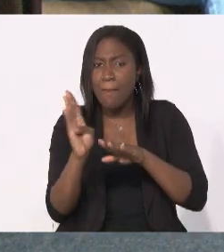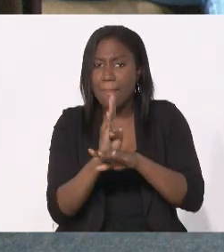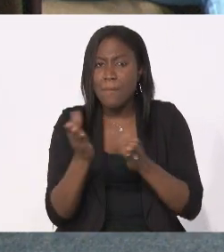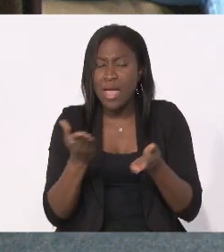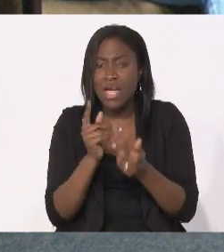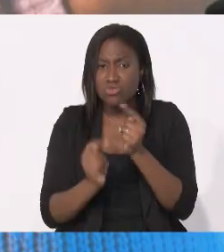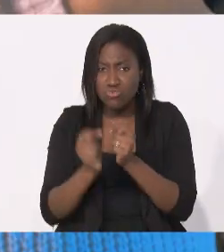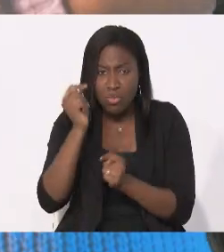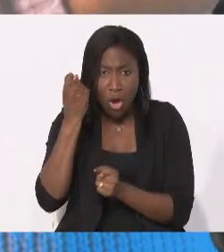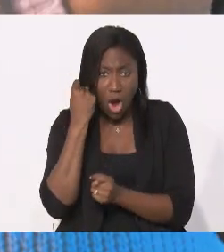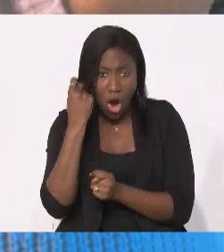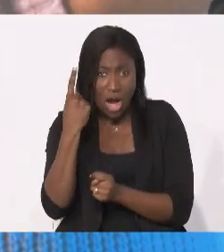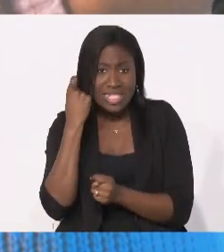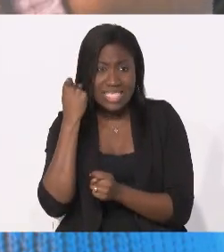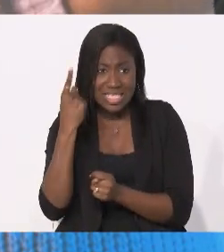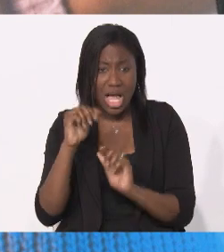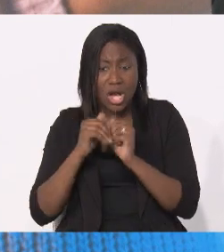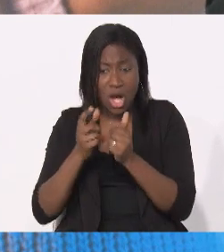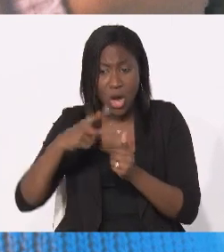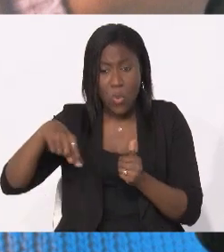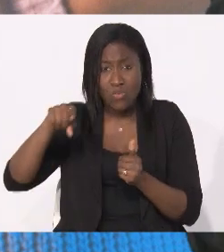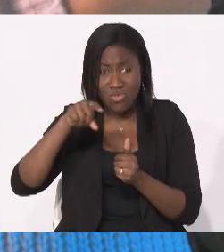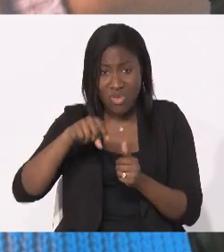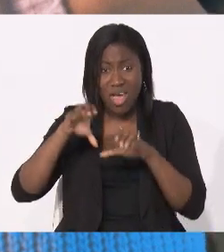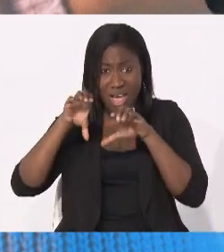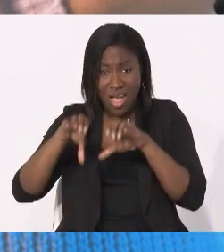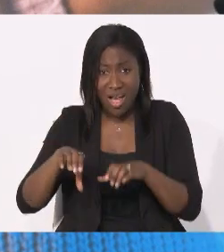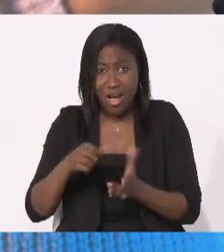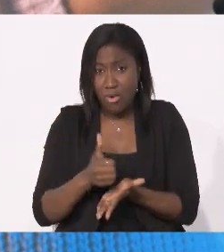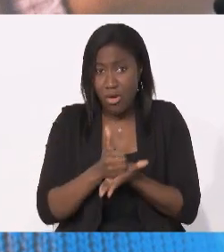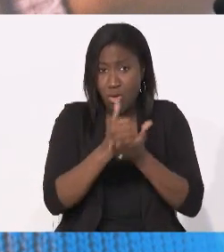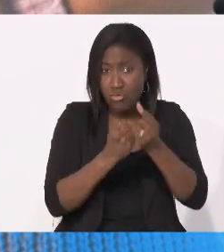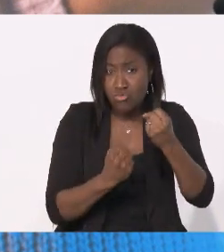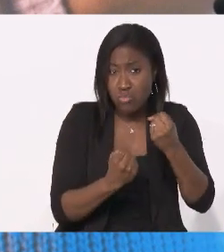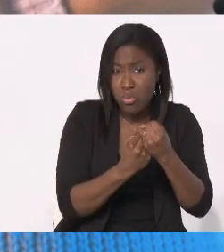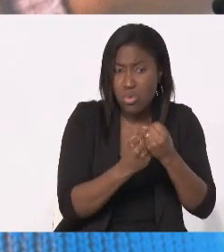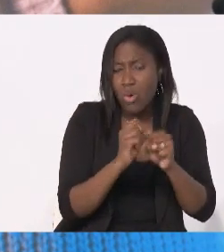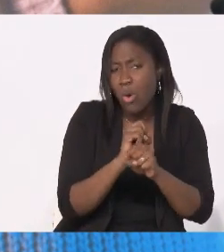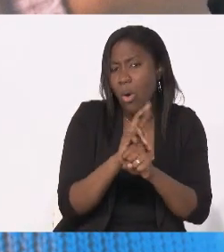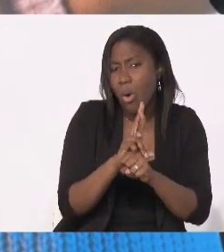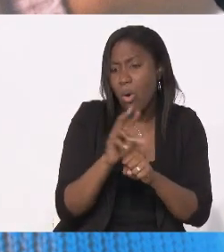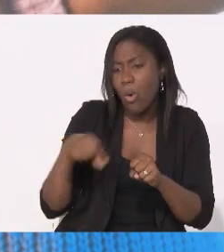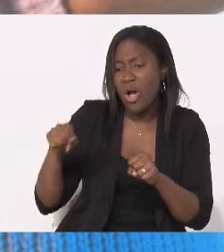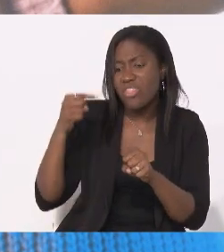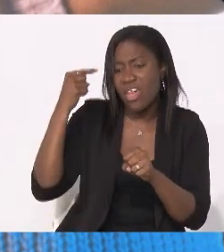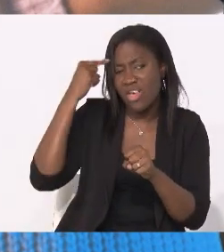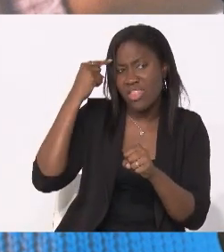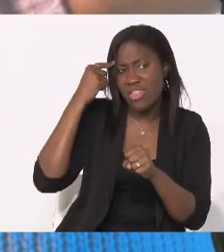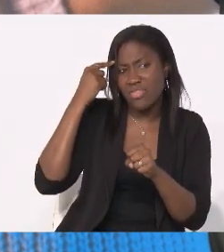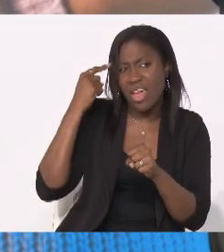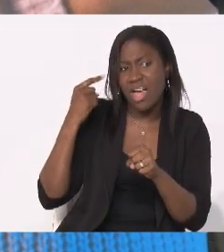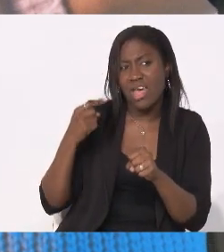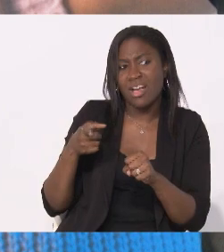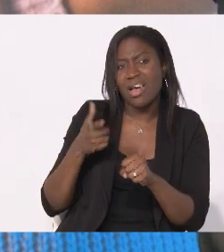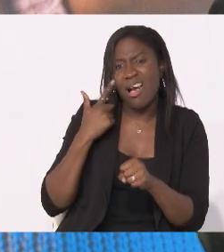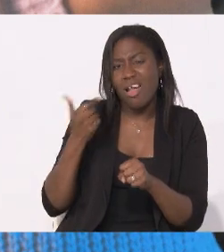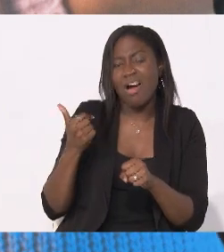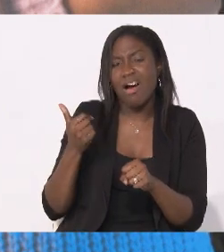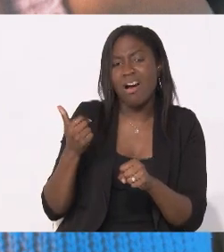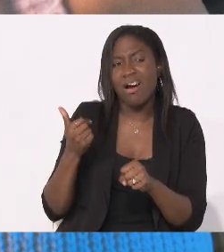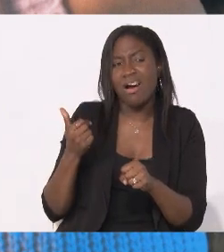years. Great investment. When you go to them and say, I want to make this film, and you can put